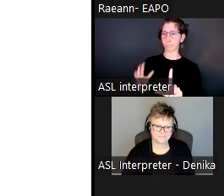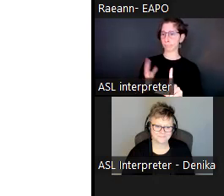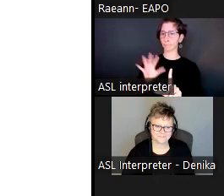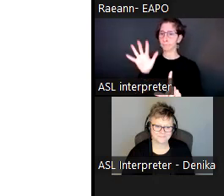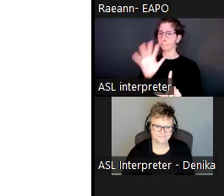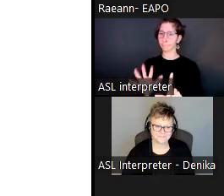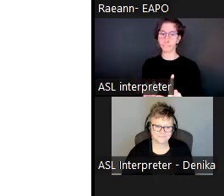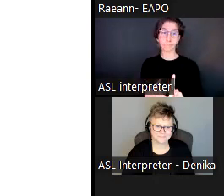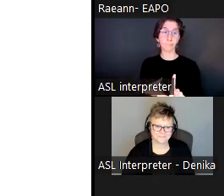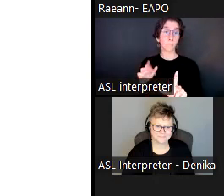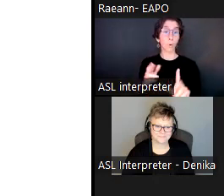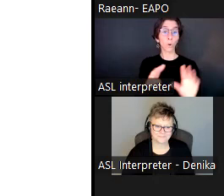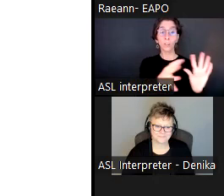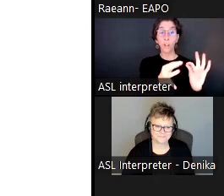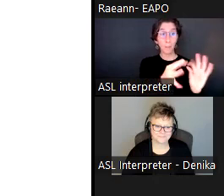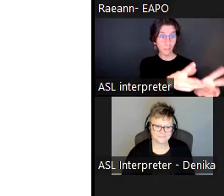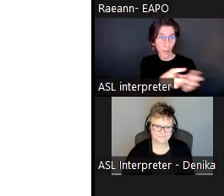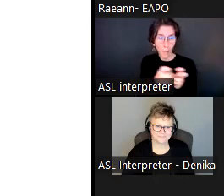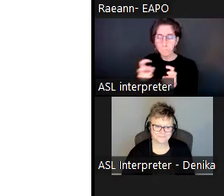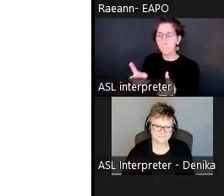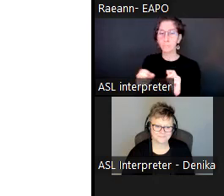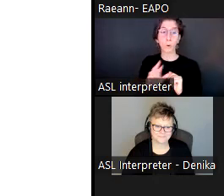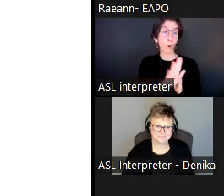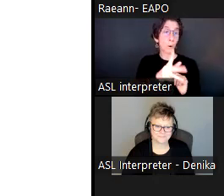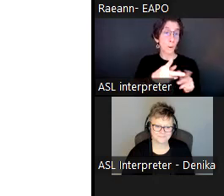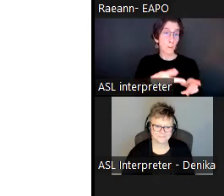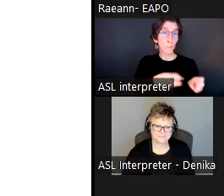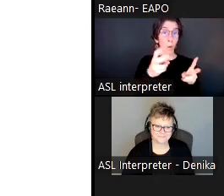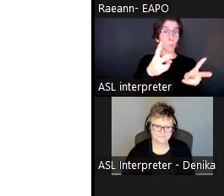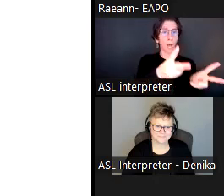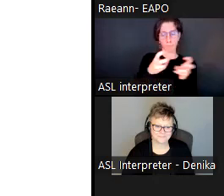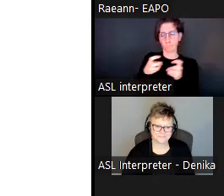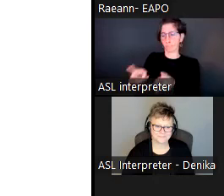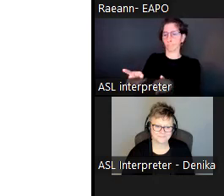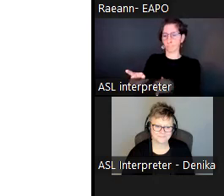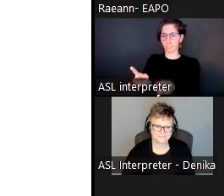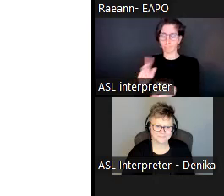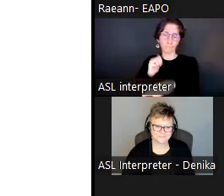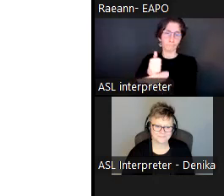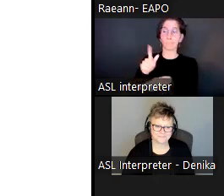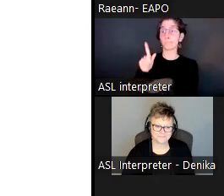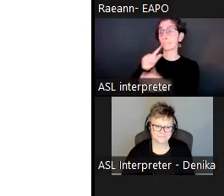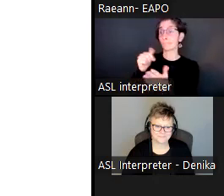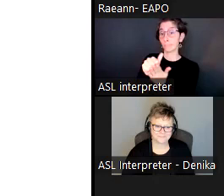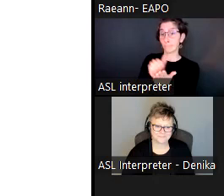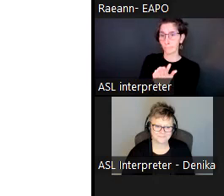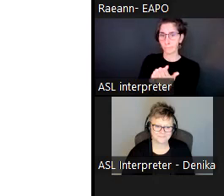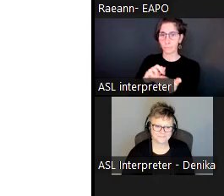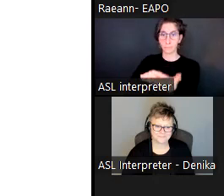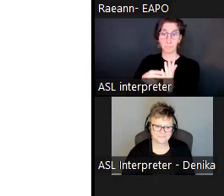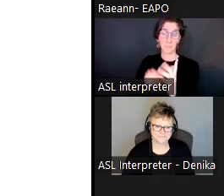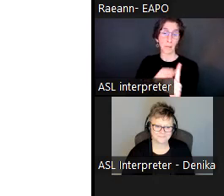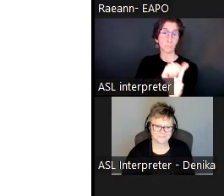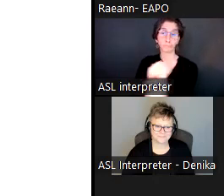steal comments of people or posts of people and create fake accounts to fraud people. Then we